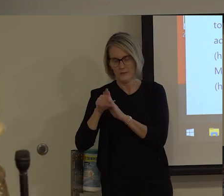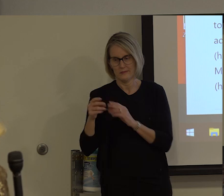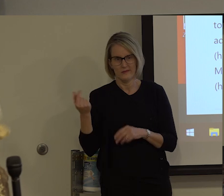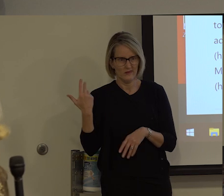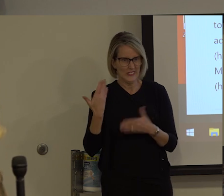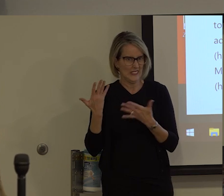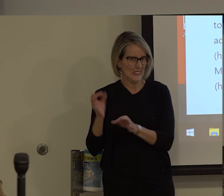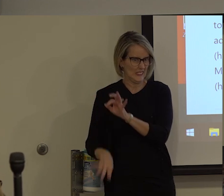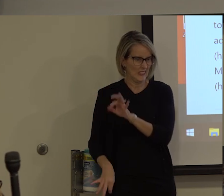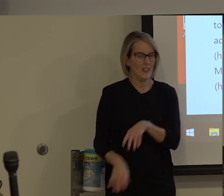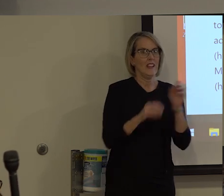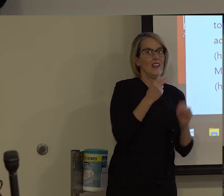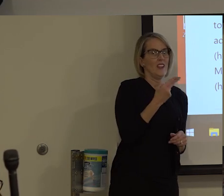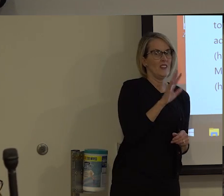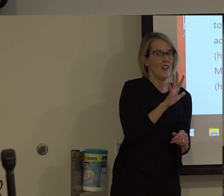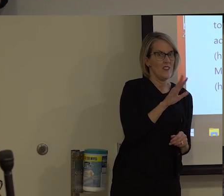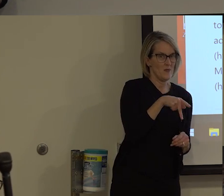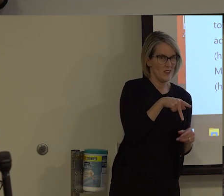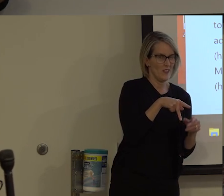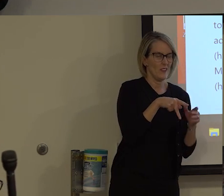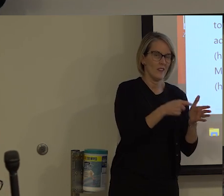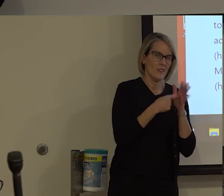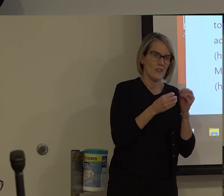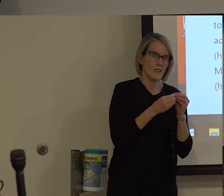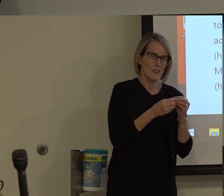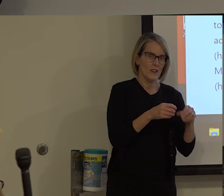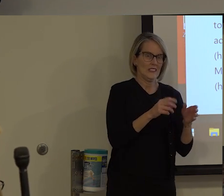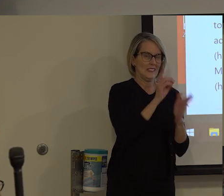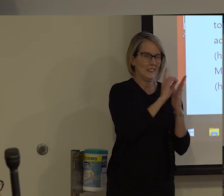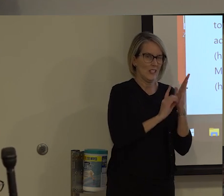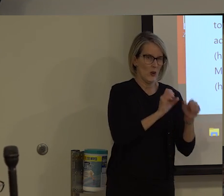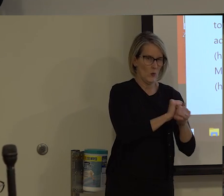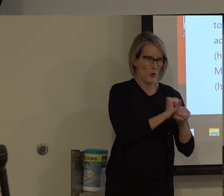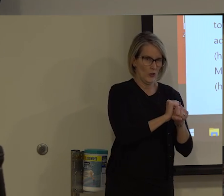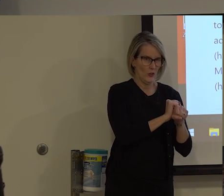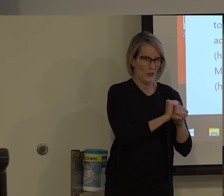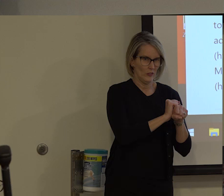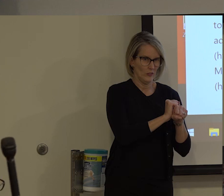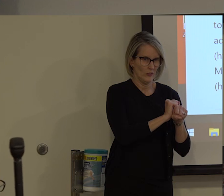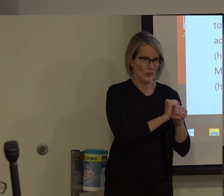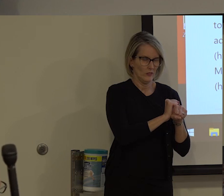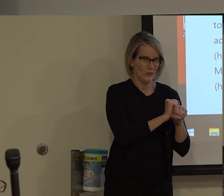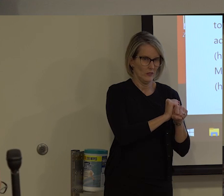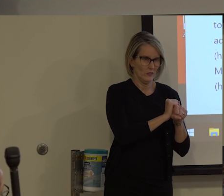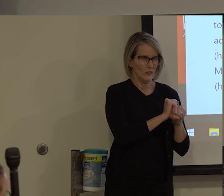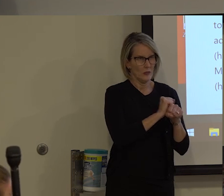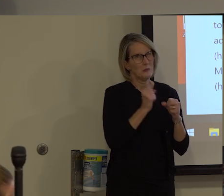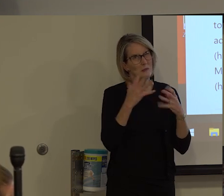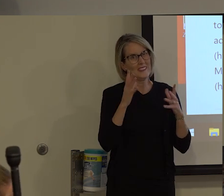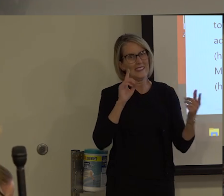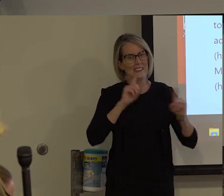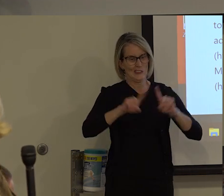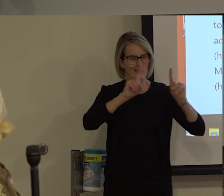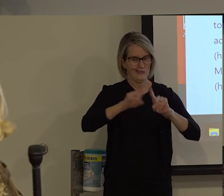more involved and involves much more design work, if that makes sense. There are a lot of differences, and I